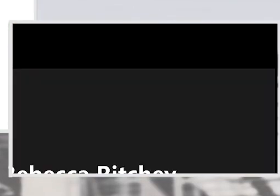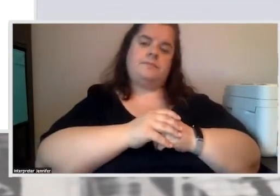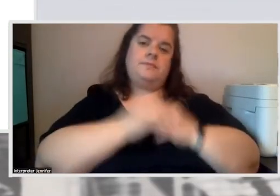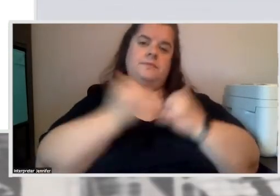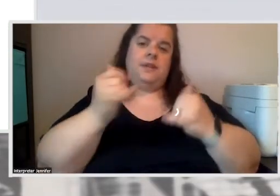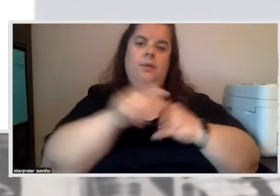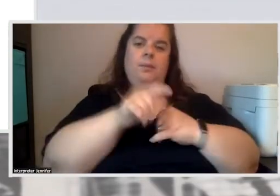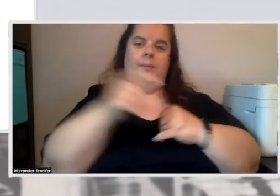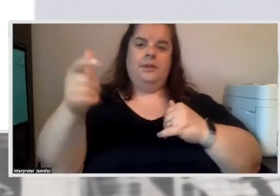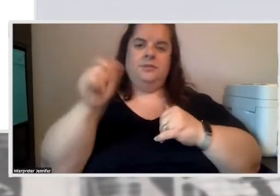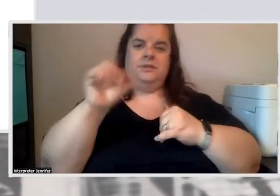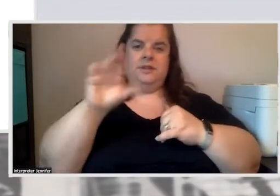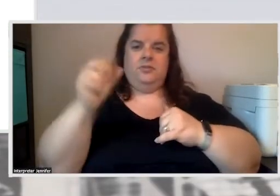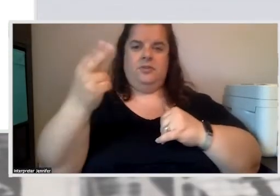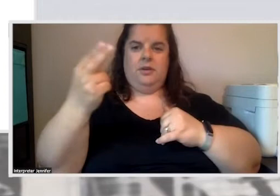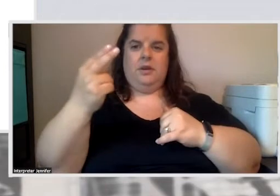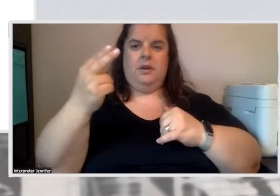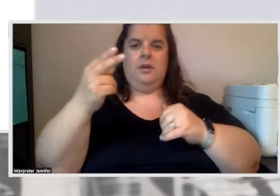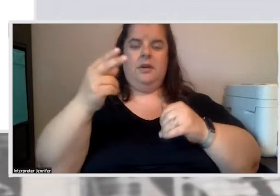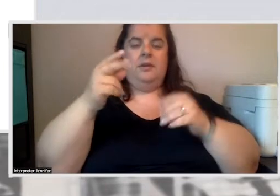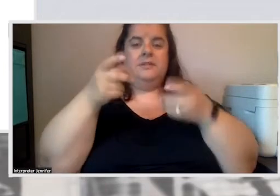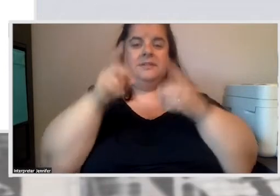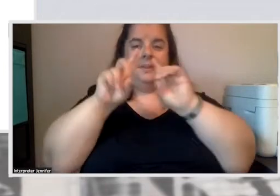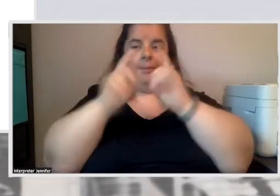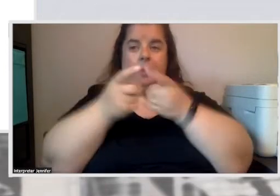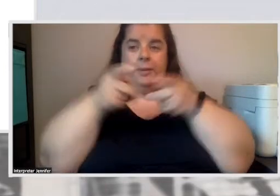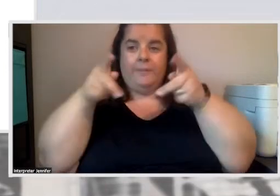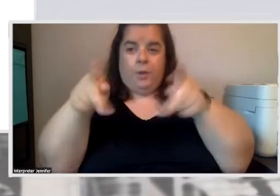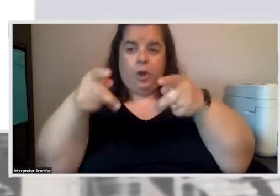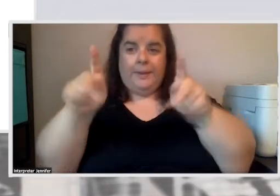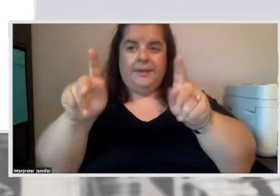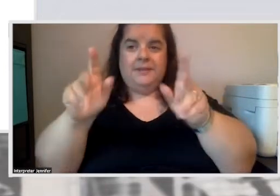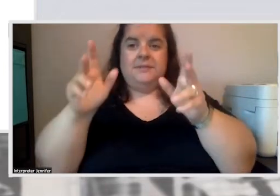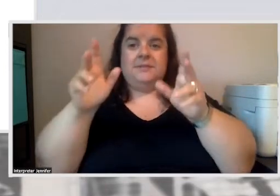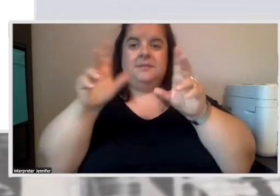Kinter from Department of Permits, Licenses, and Inspections.